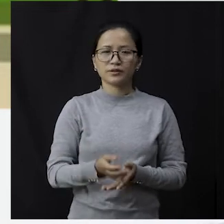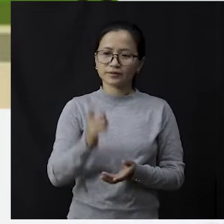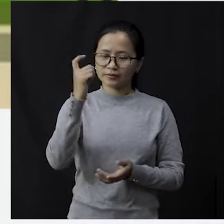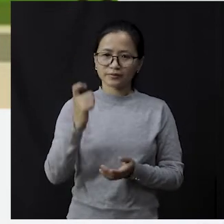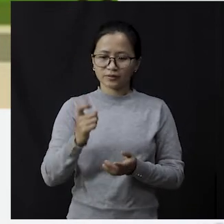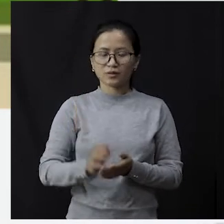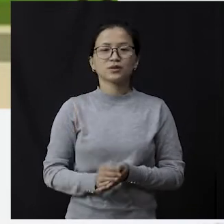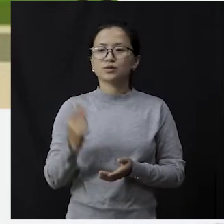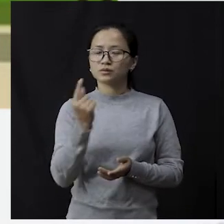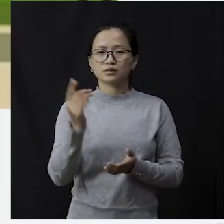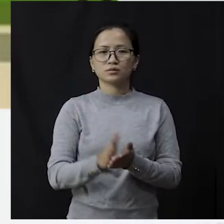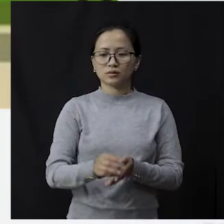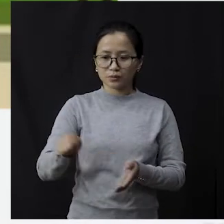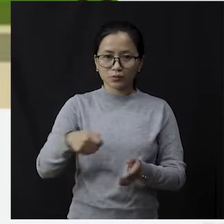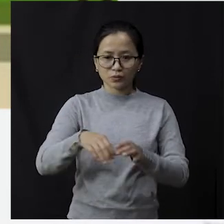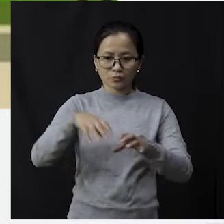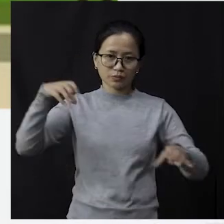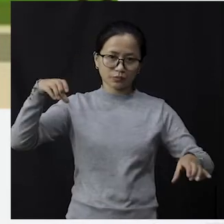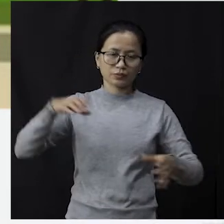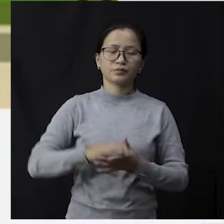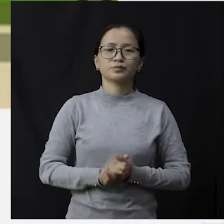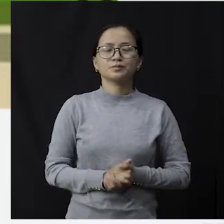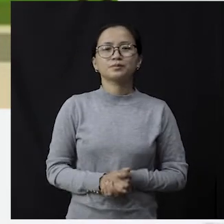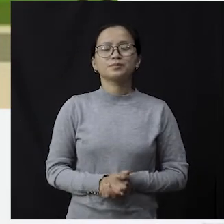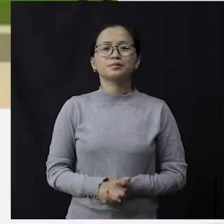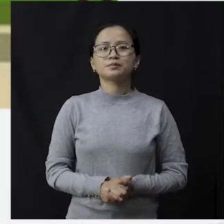broom to sweep the streets and the floor,